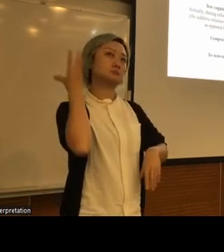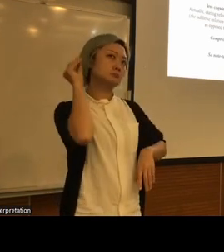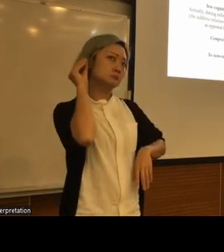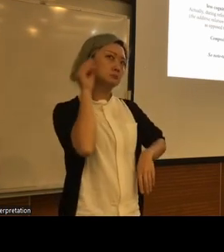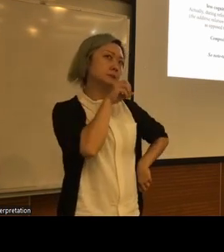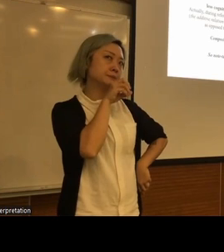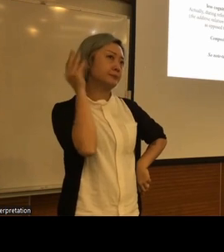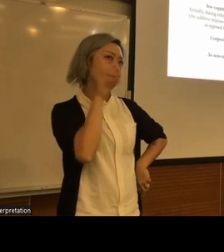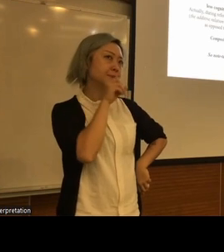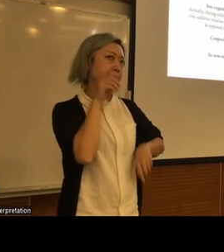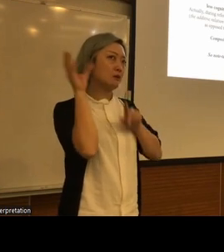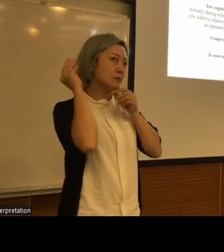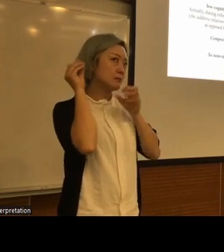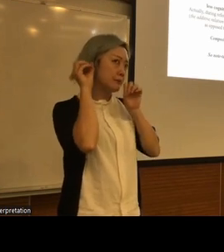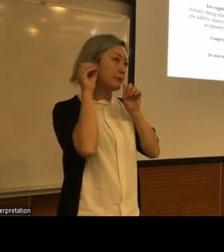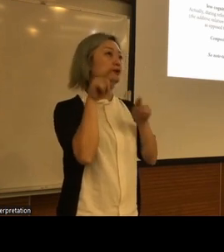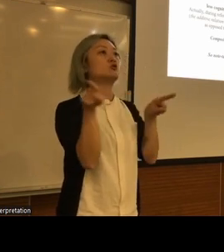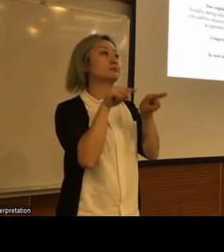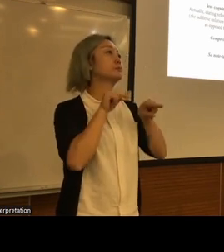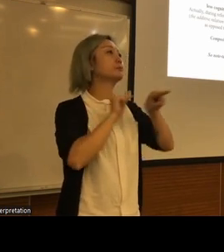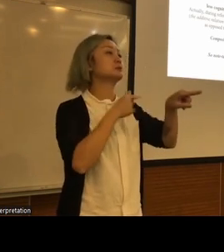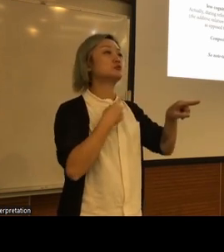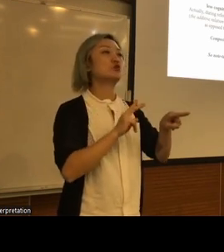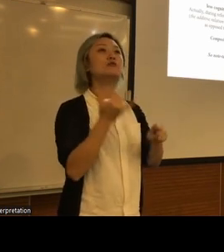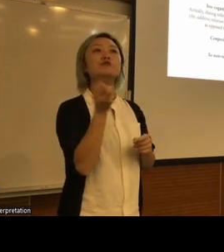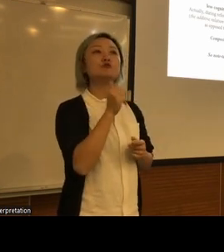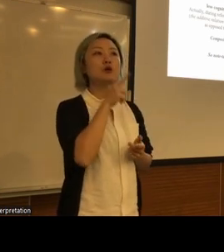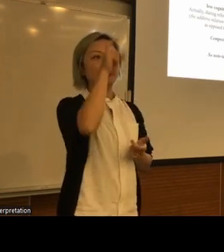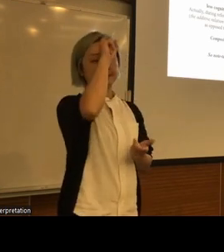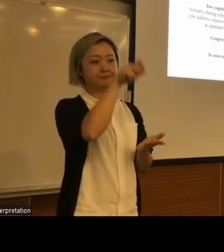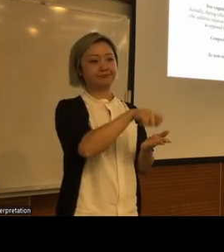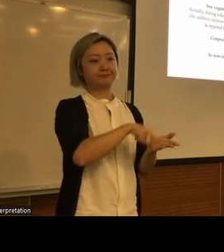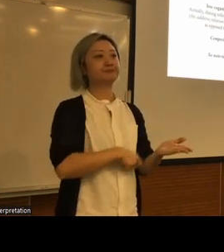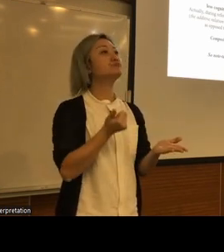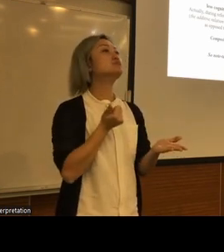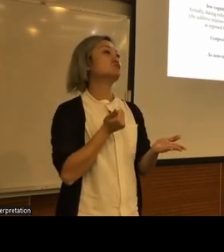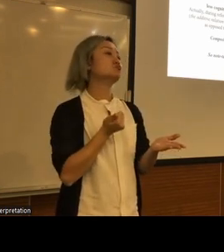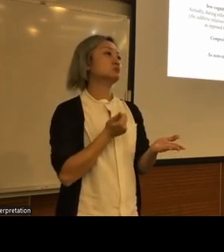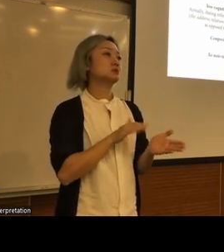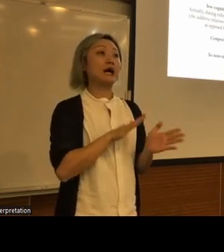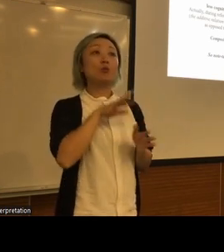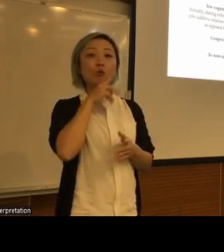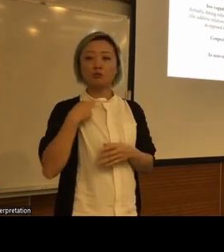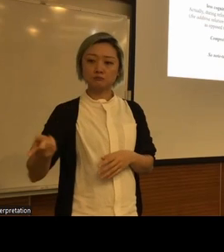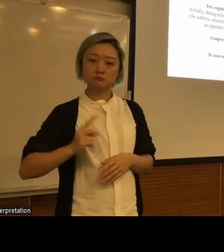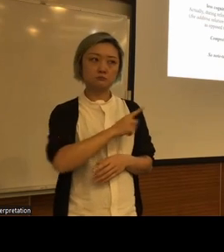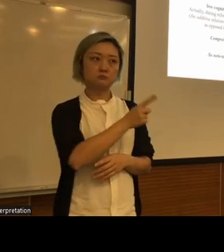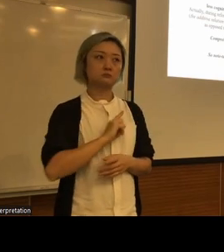So even though you don't have to take notes of absolutely everything that you hear, when you do take notes, you